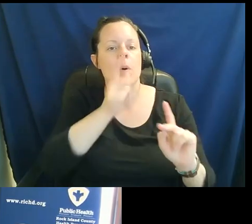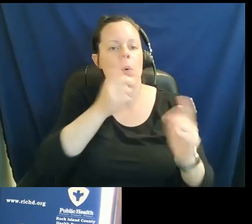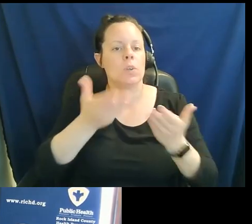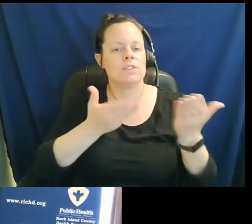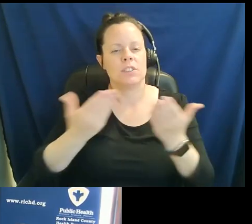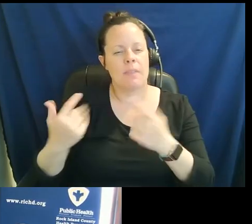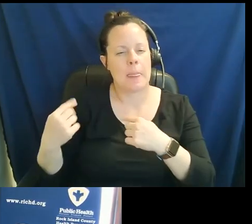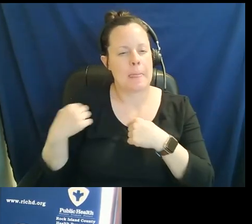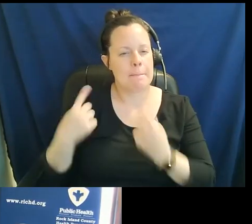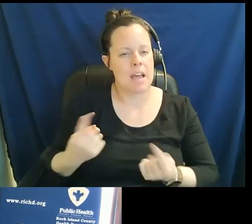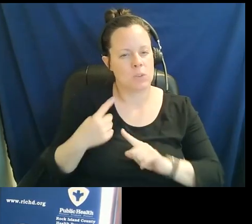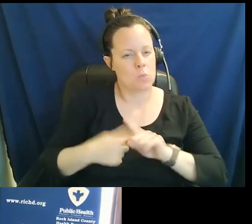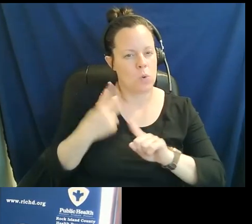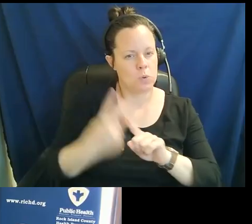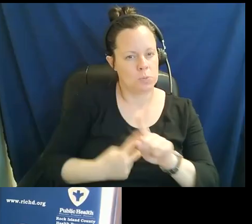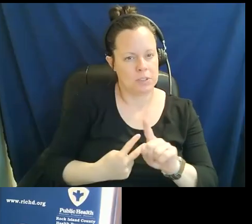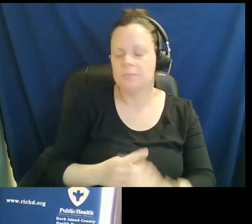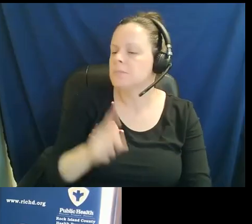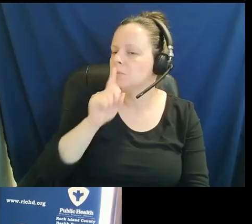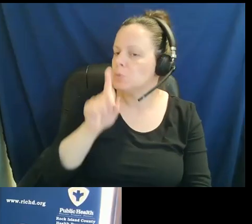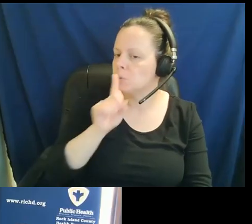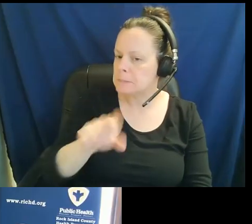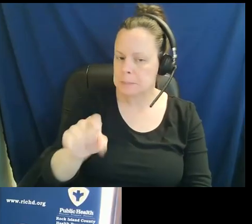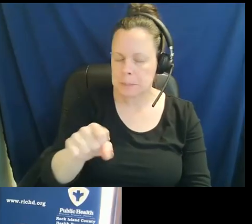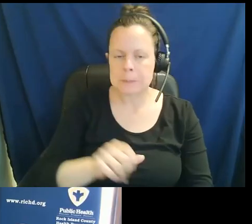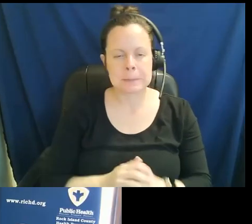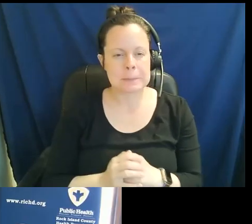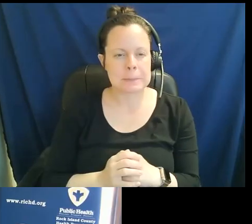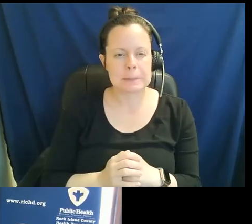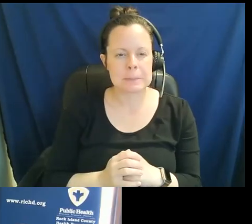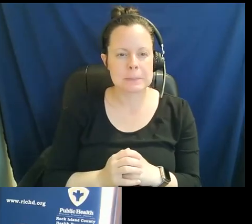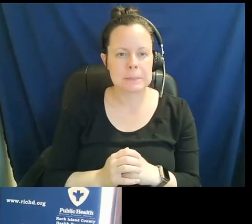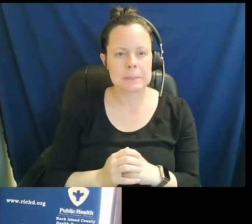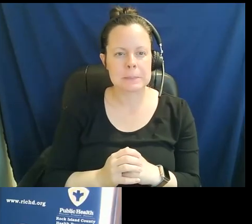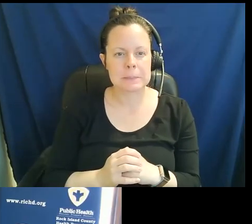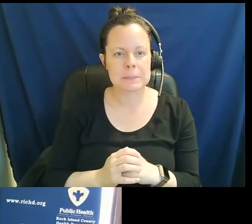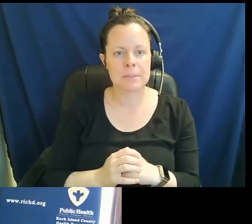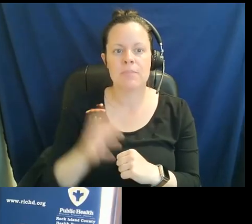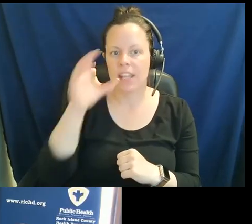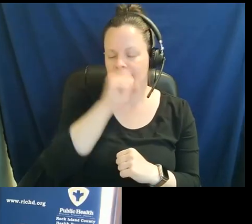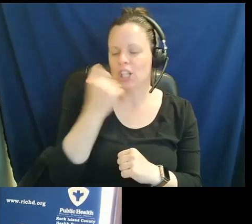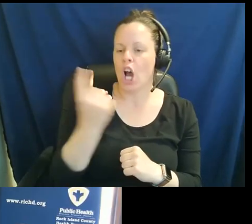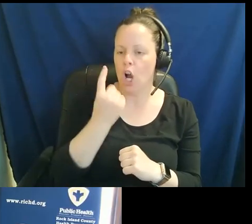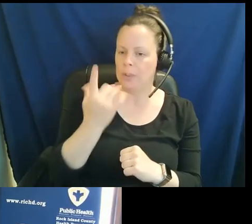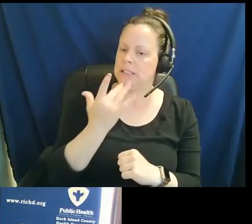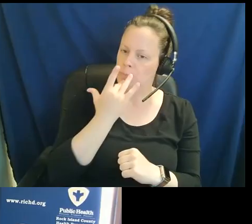two? Sure. So I guess I always prefer monetary